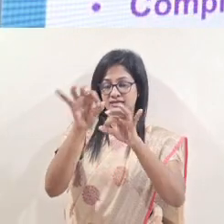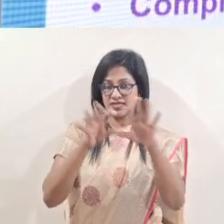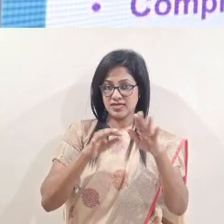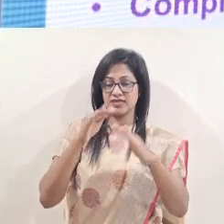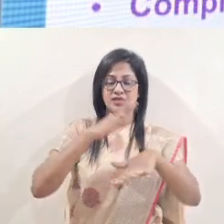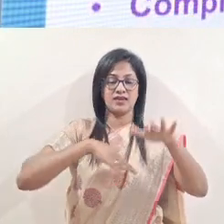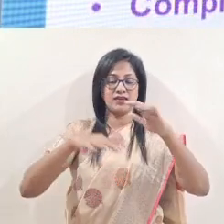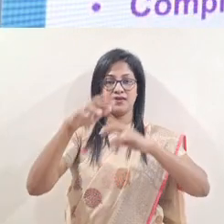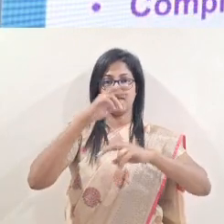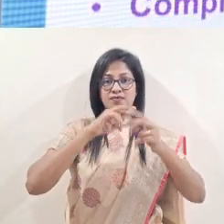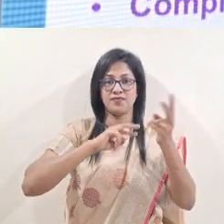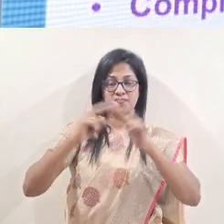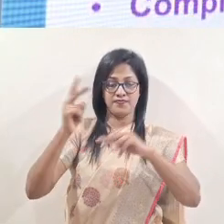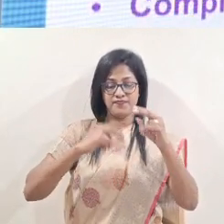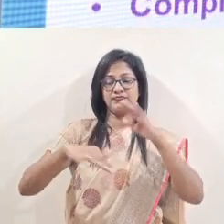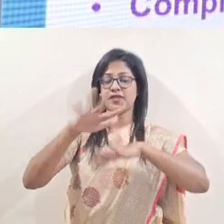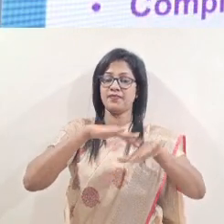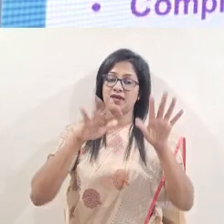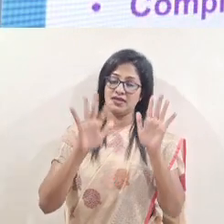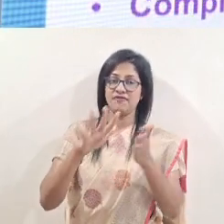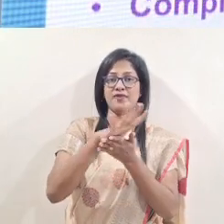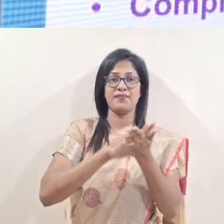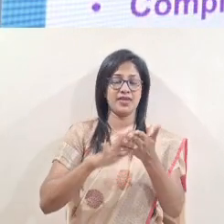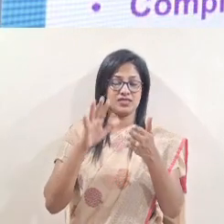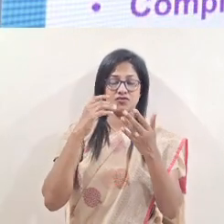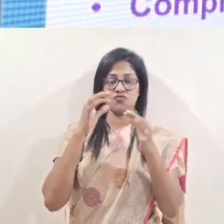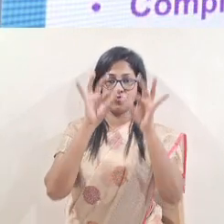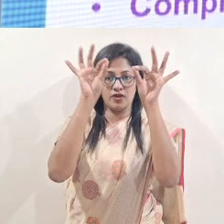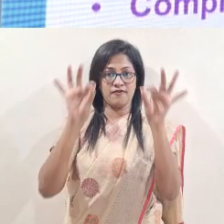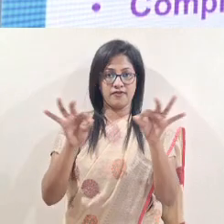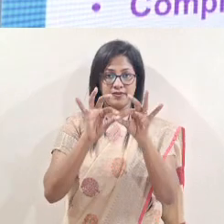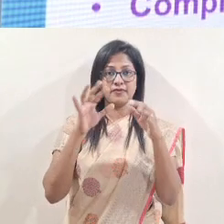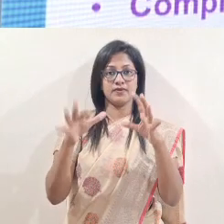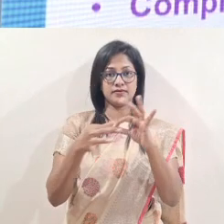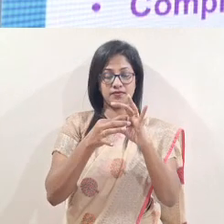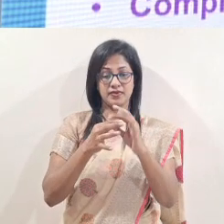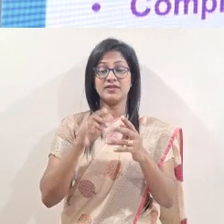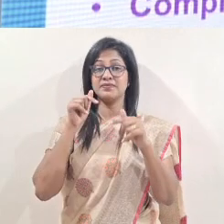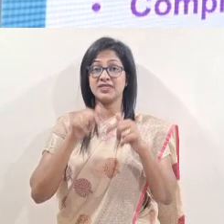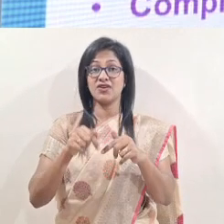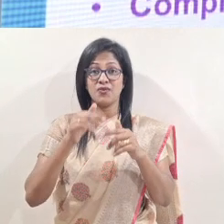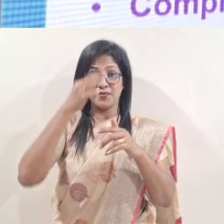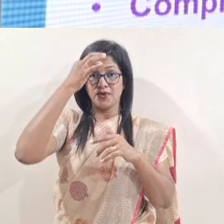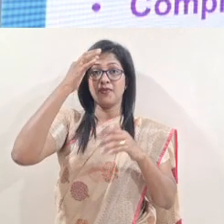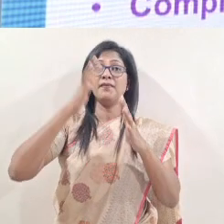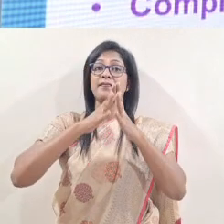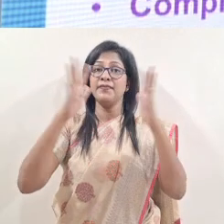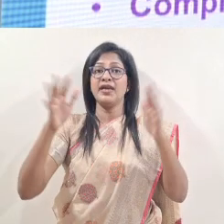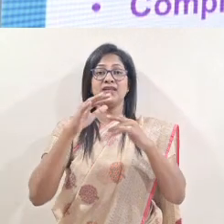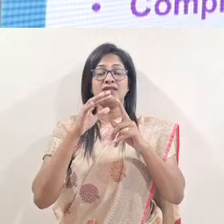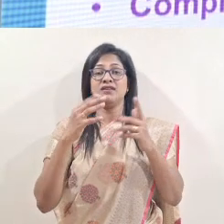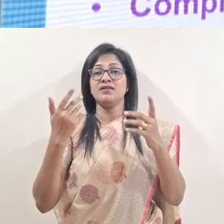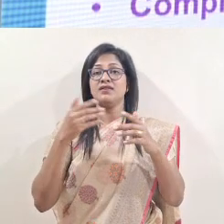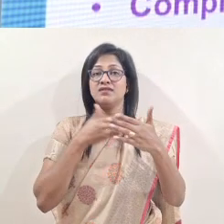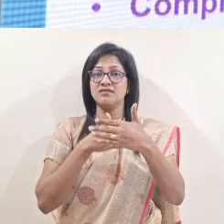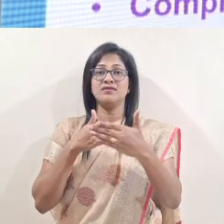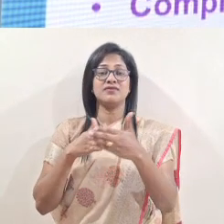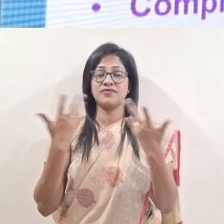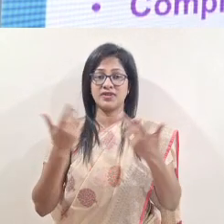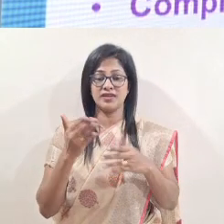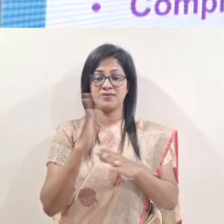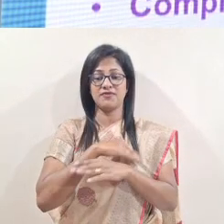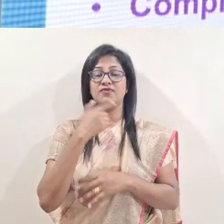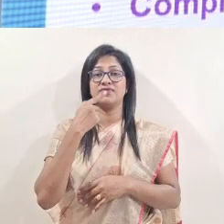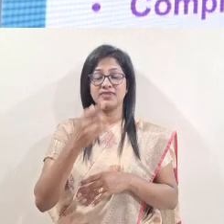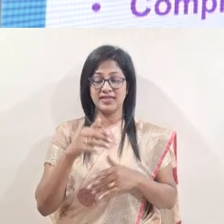framework. The major challenges that we are facing in the current implementation is because, as I say, there are 12